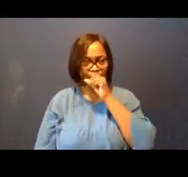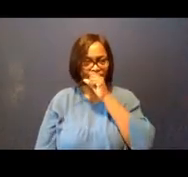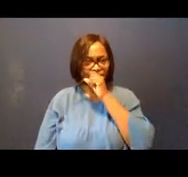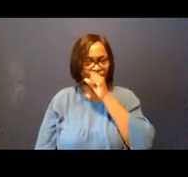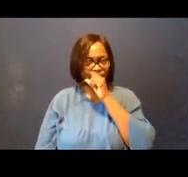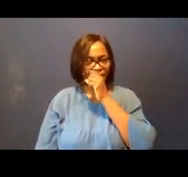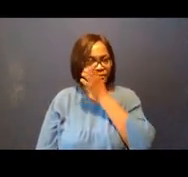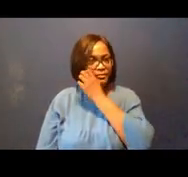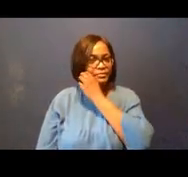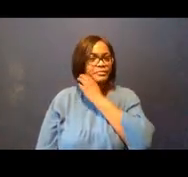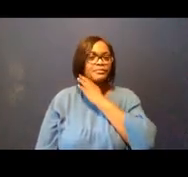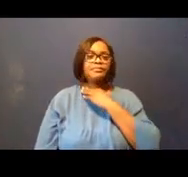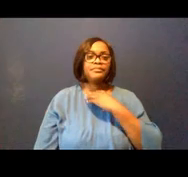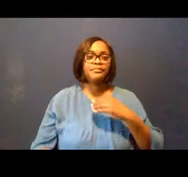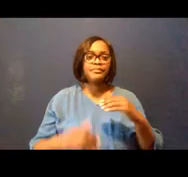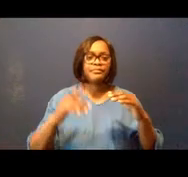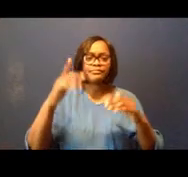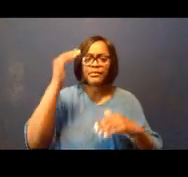sensitize